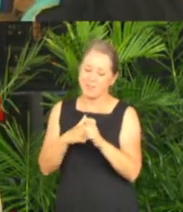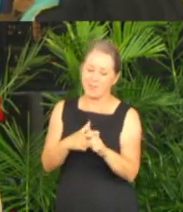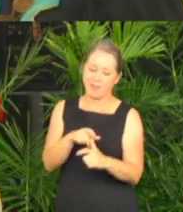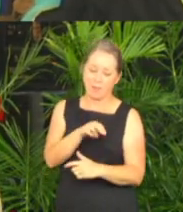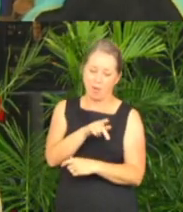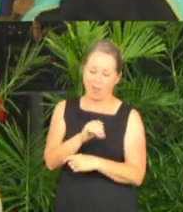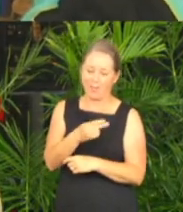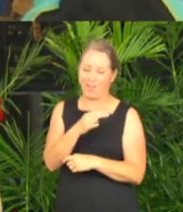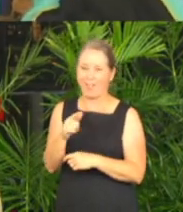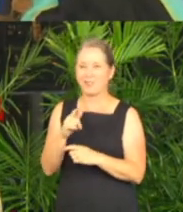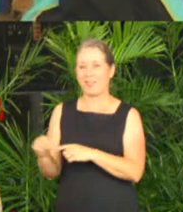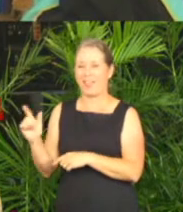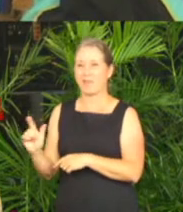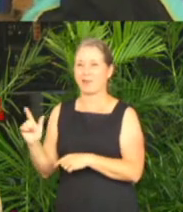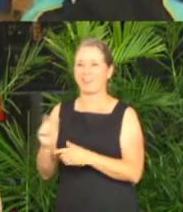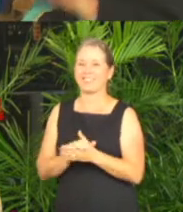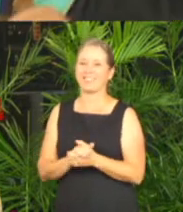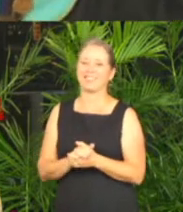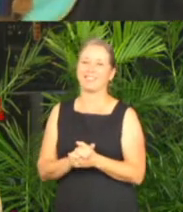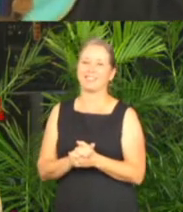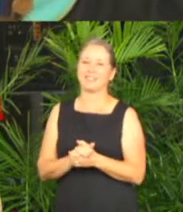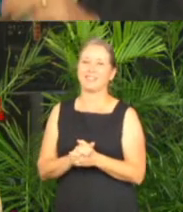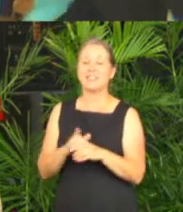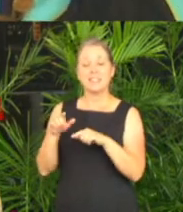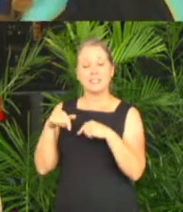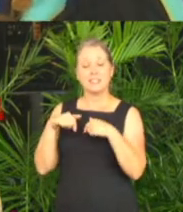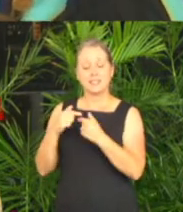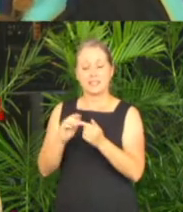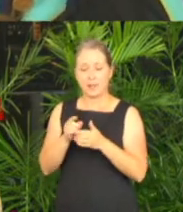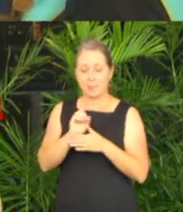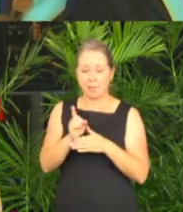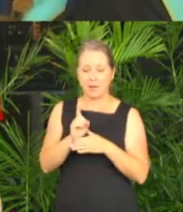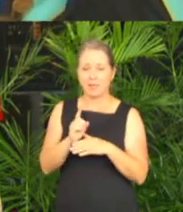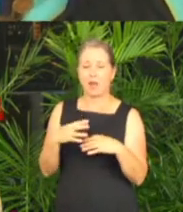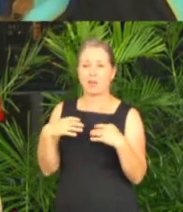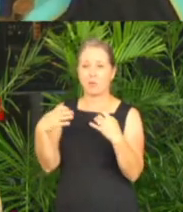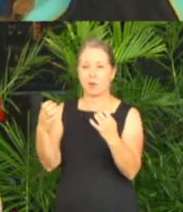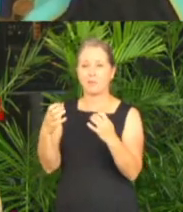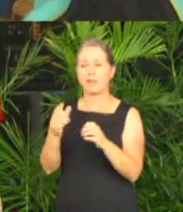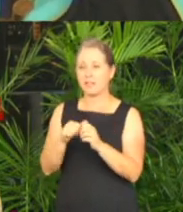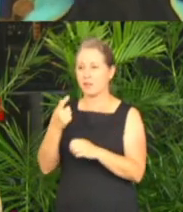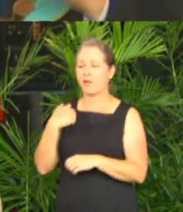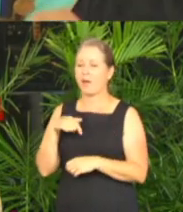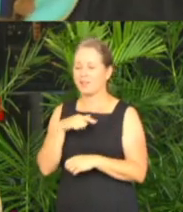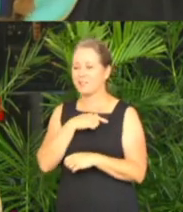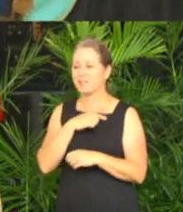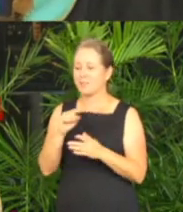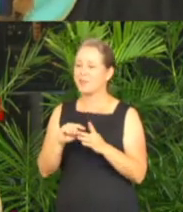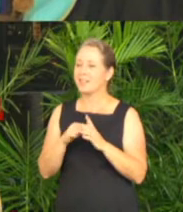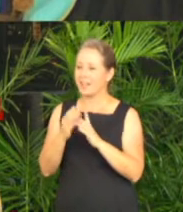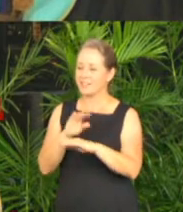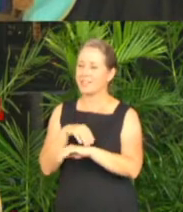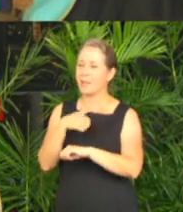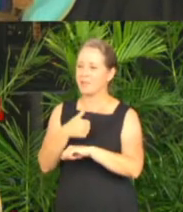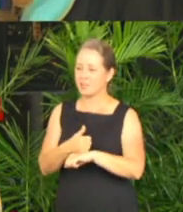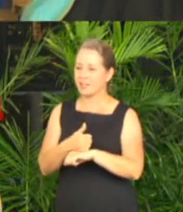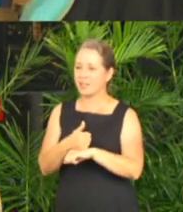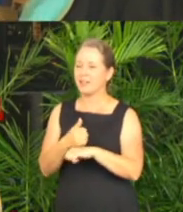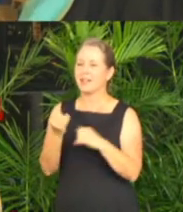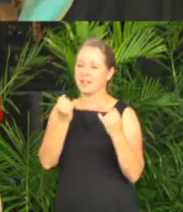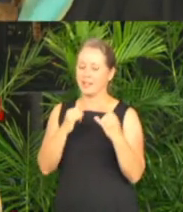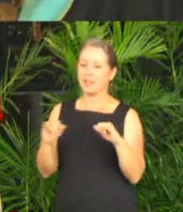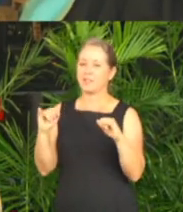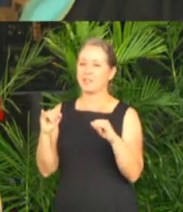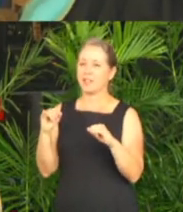to the library. But since that moment in the auditorium, each of us began establishing our